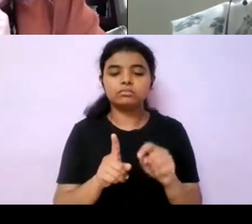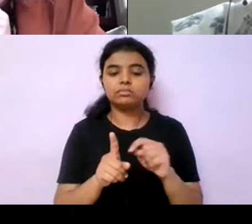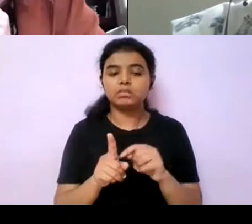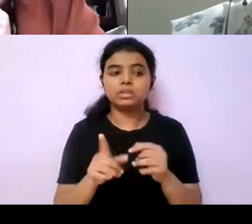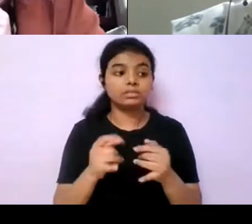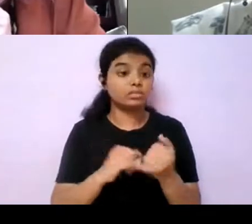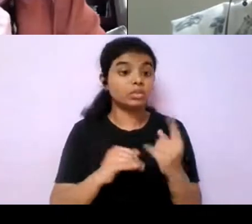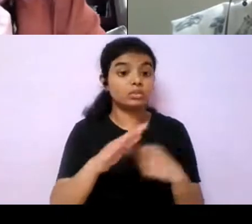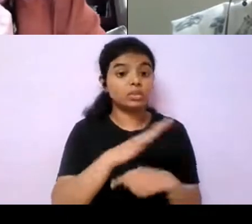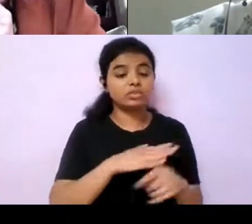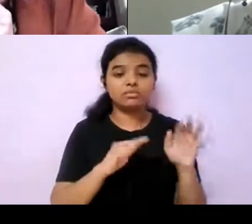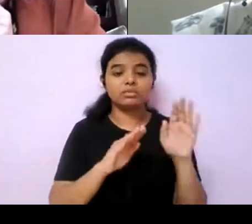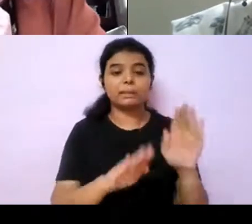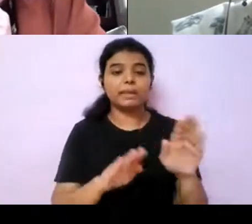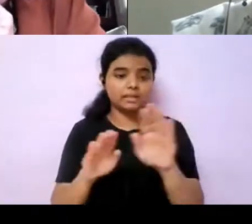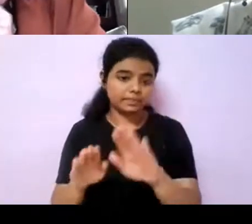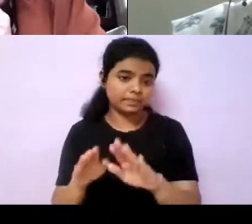situation,